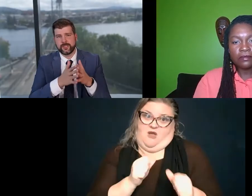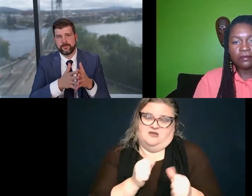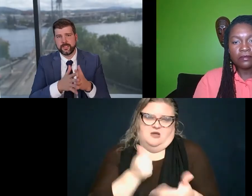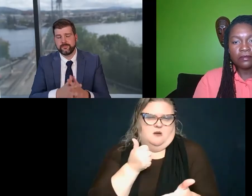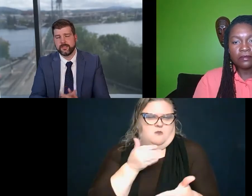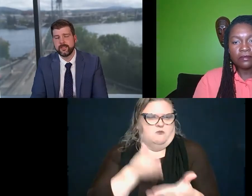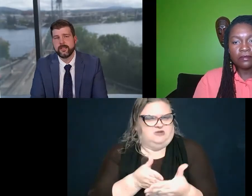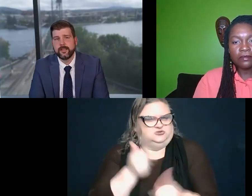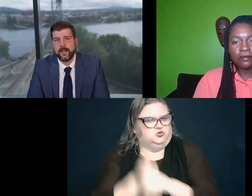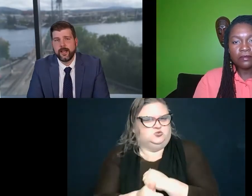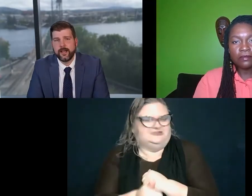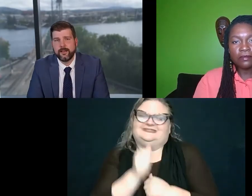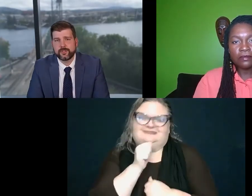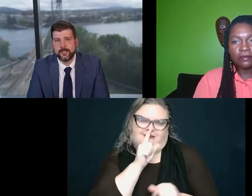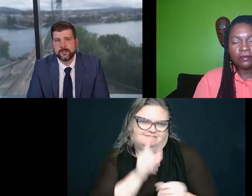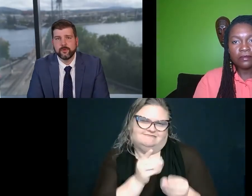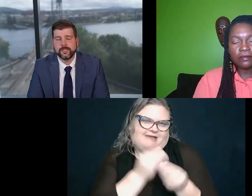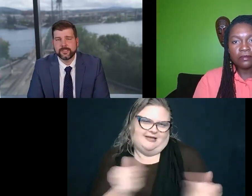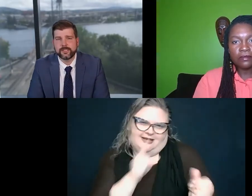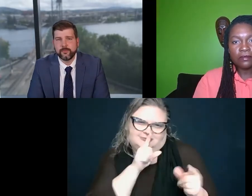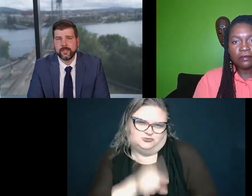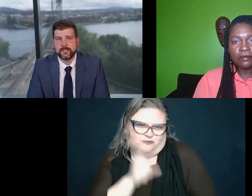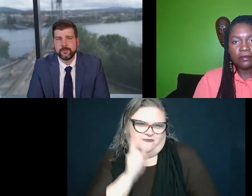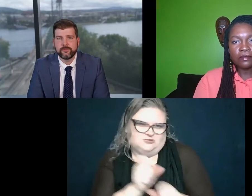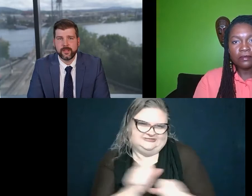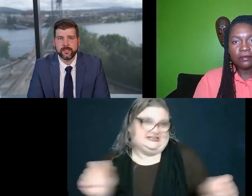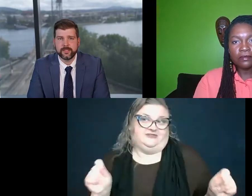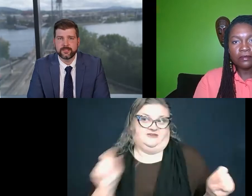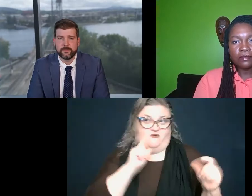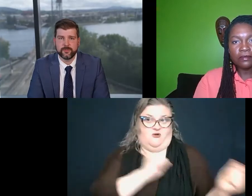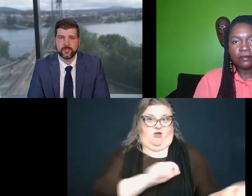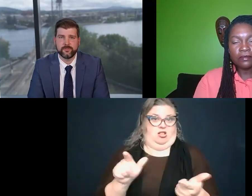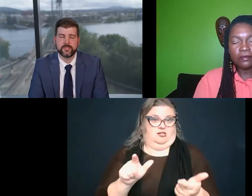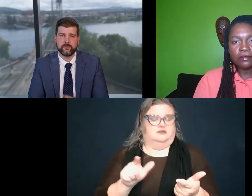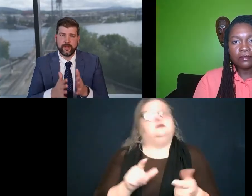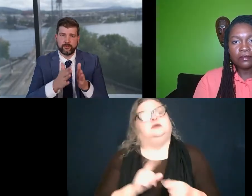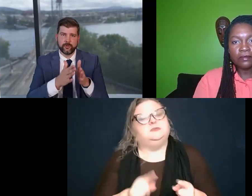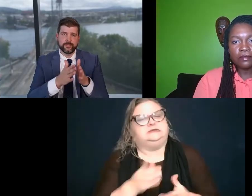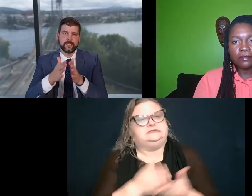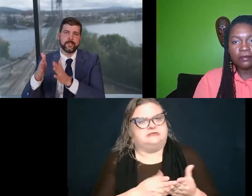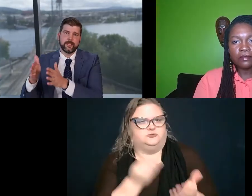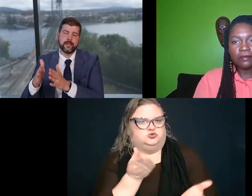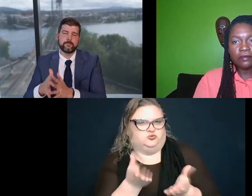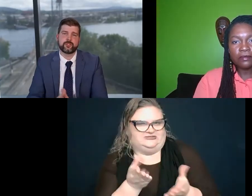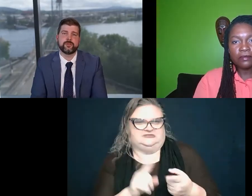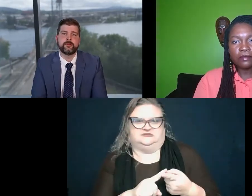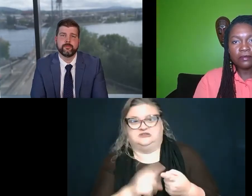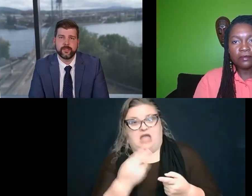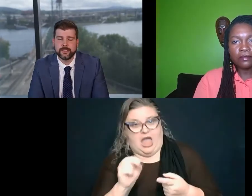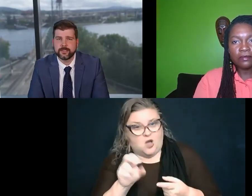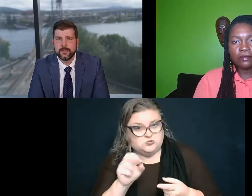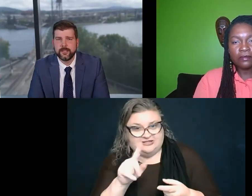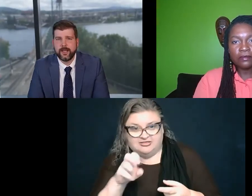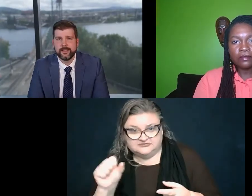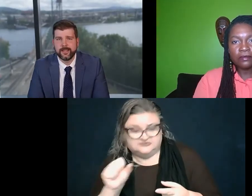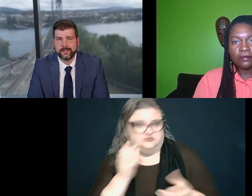for some safety, I've tried to voice that we need to be funding some of those services if we're ever going to get upstream of